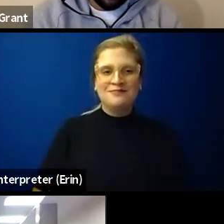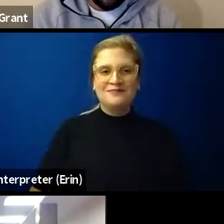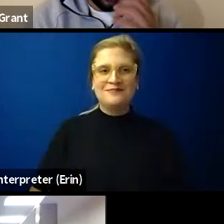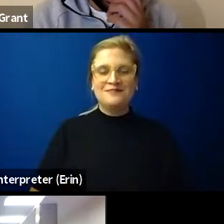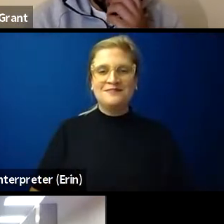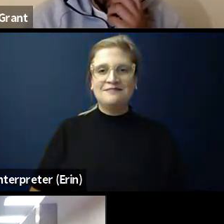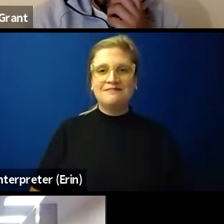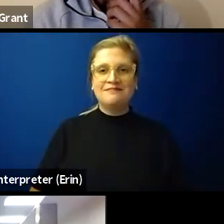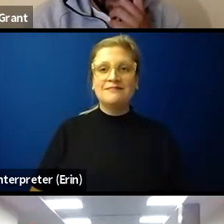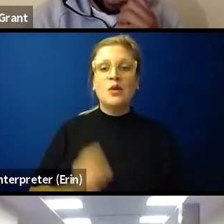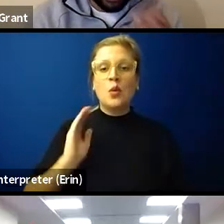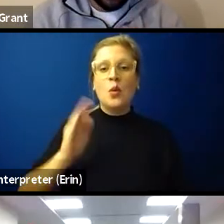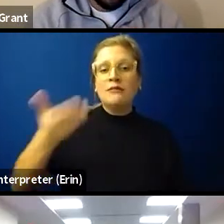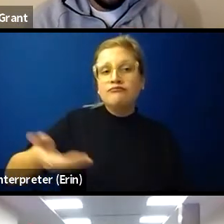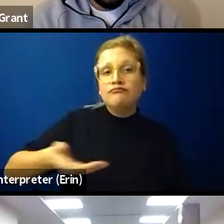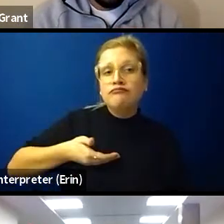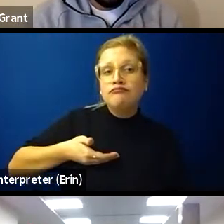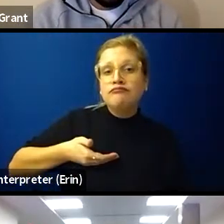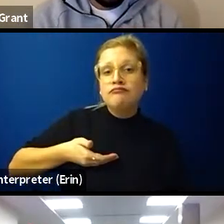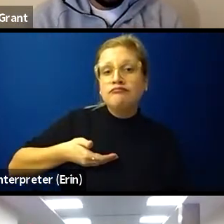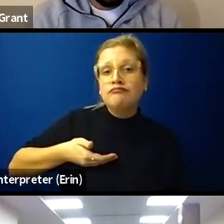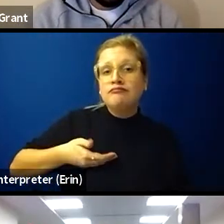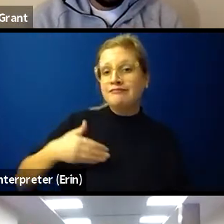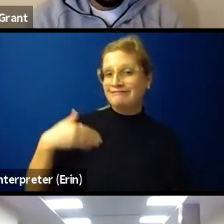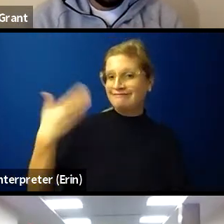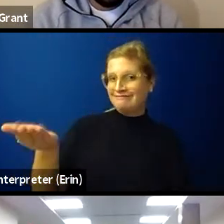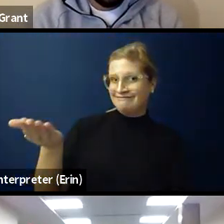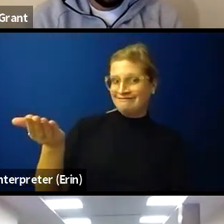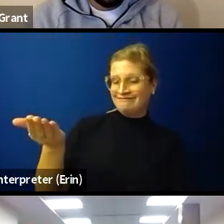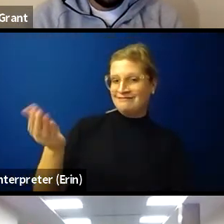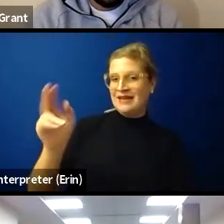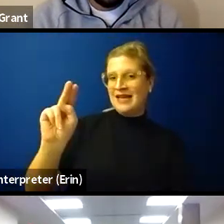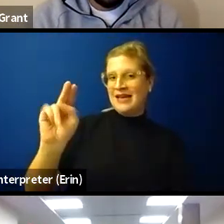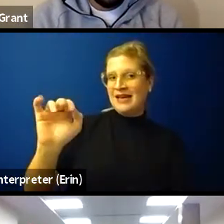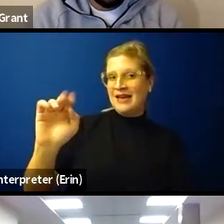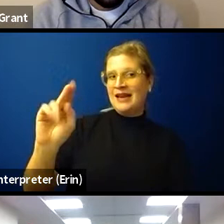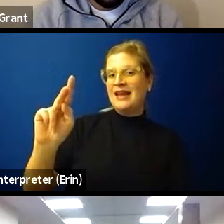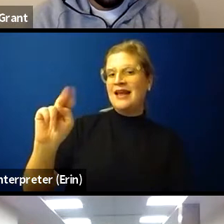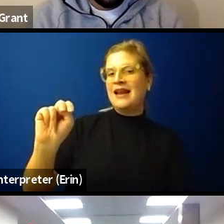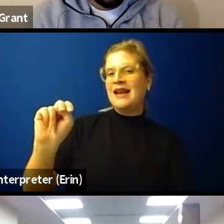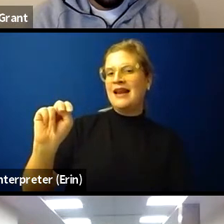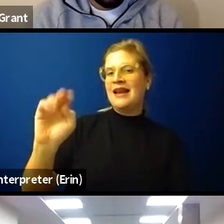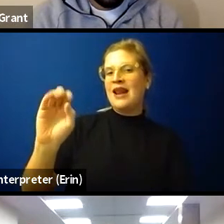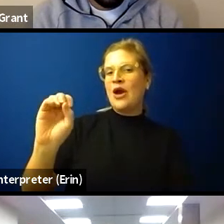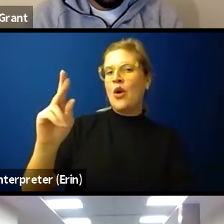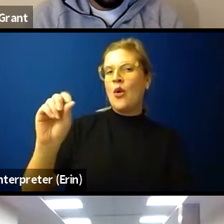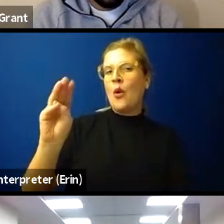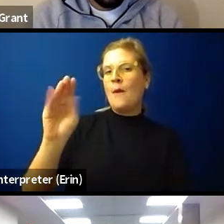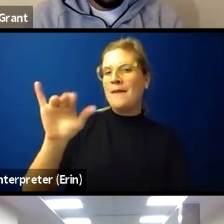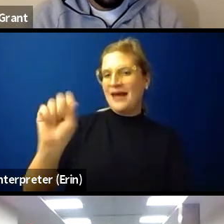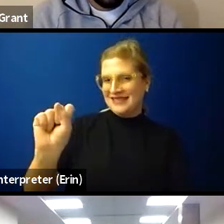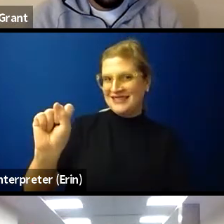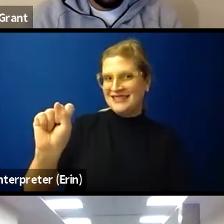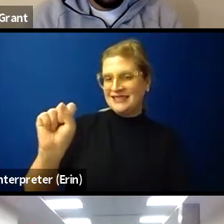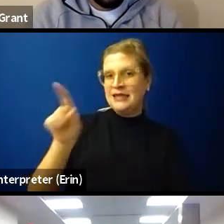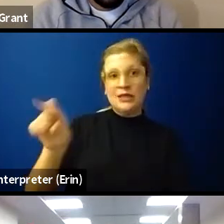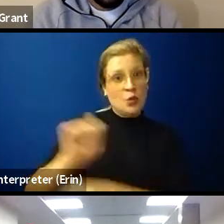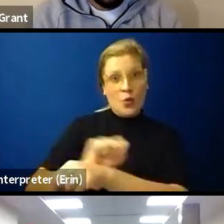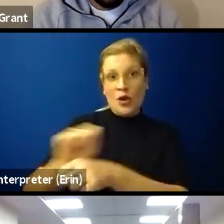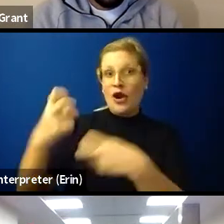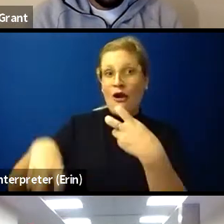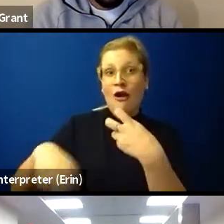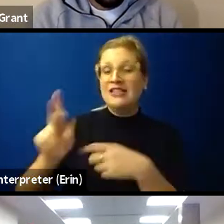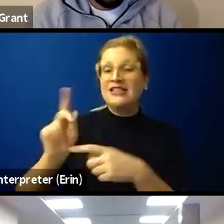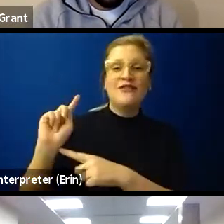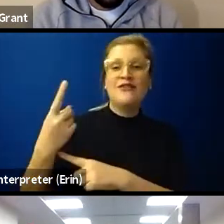without further ado, I'm going to alley-oop it to my good man, Nokomis. Let him take it from there. There he is. Lord, he's working hard. He's on his first